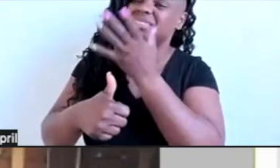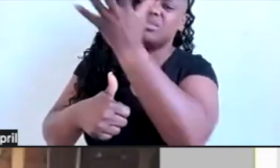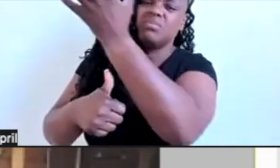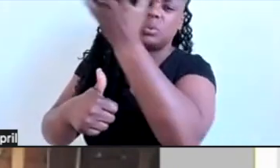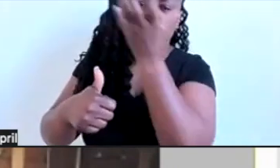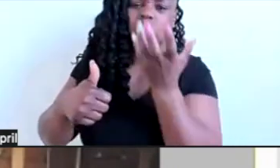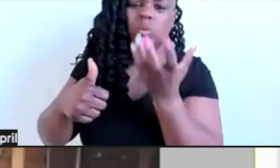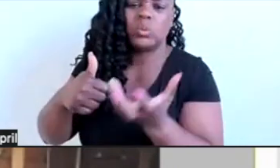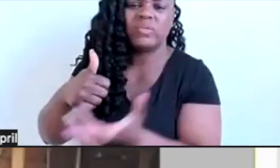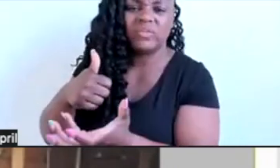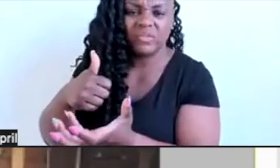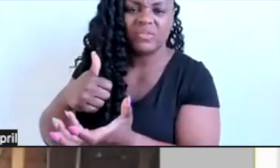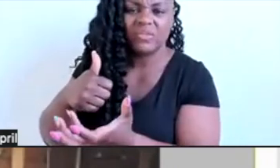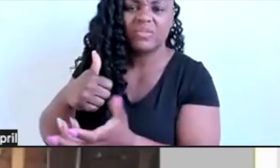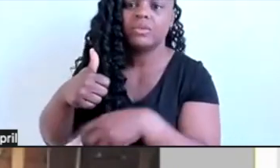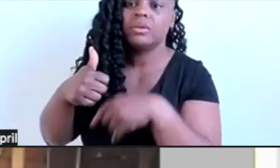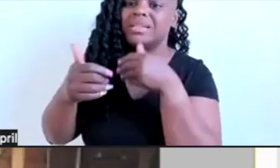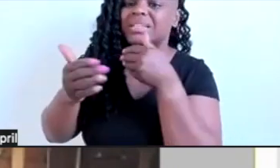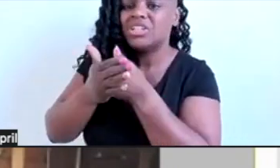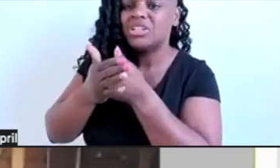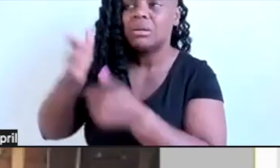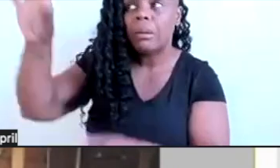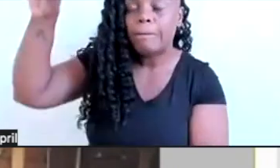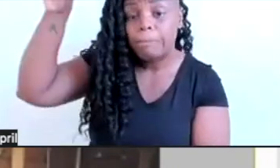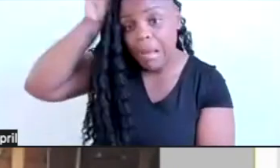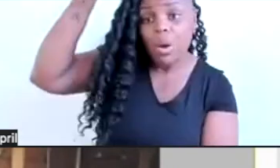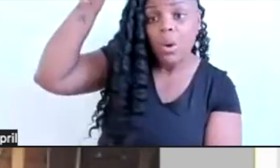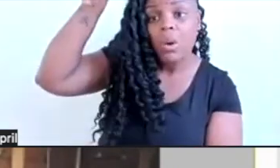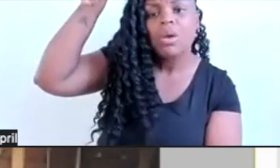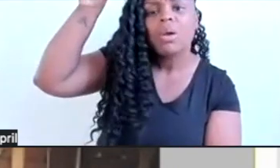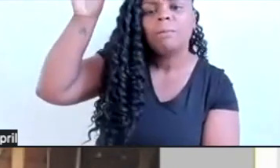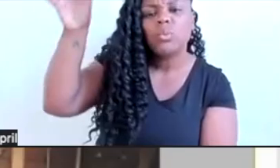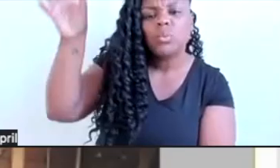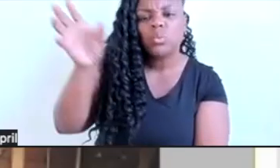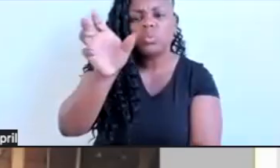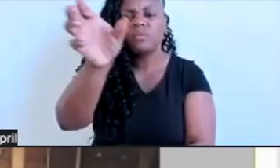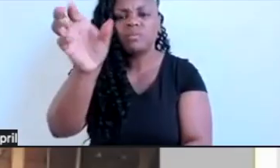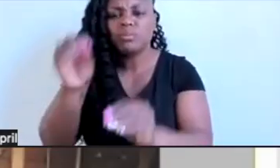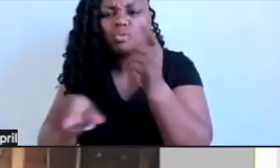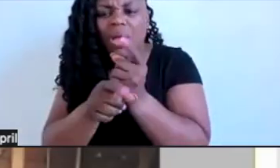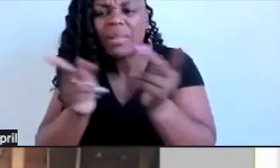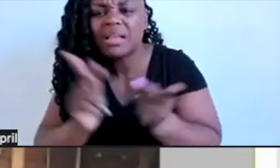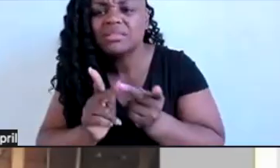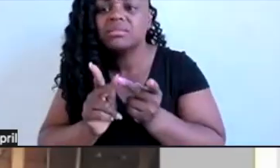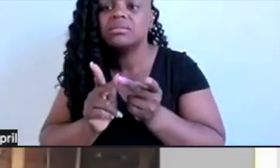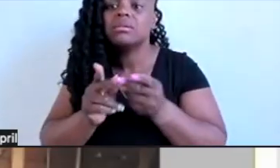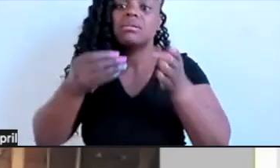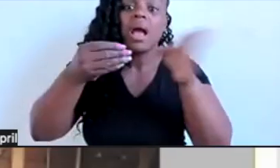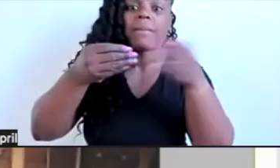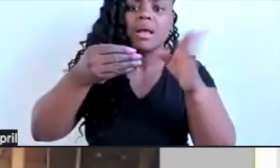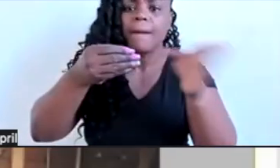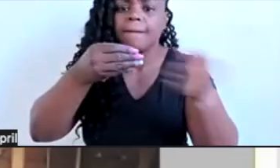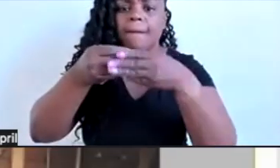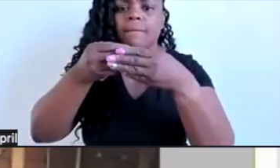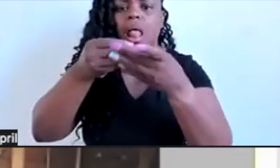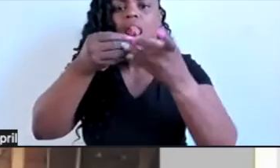someone? Install cabinet locks in the kitchen to keep dishes inside. Put earthquake straps on